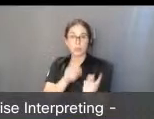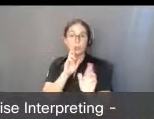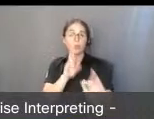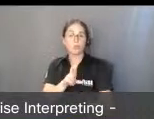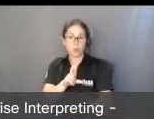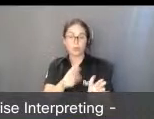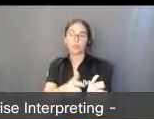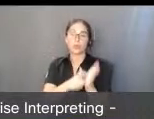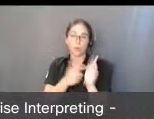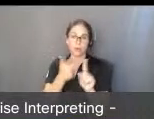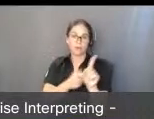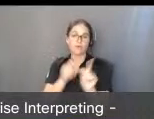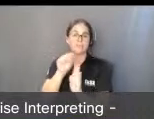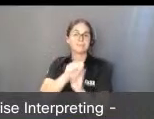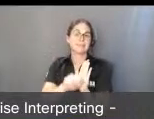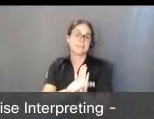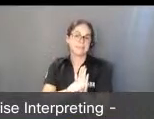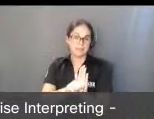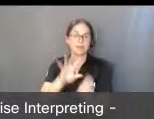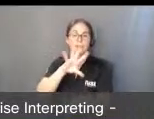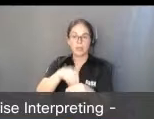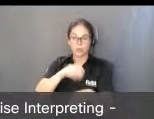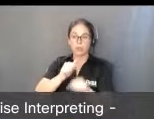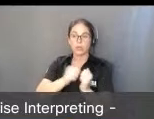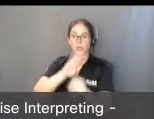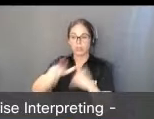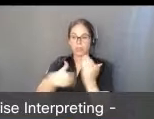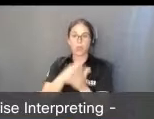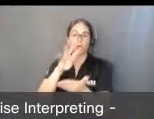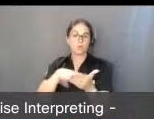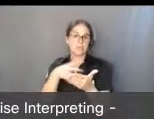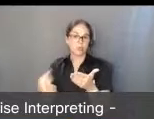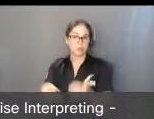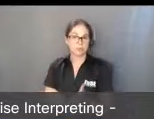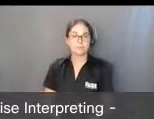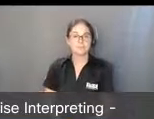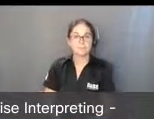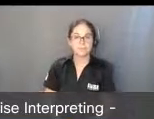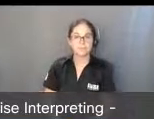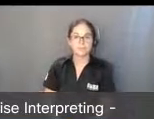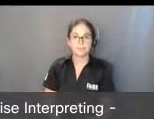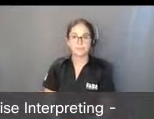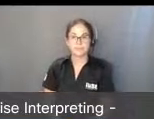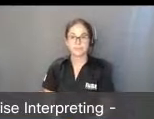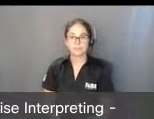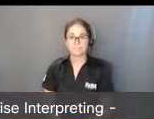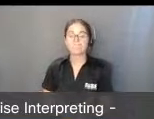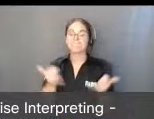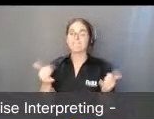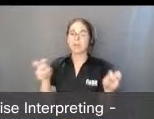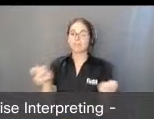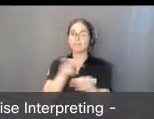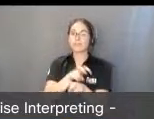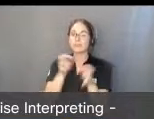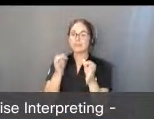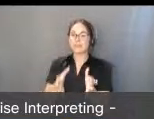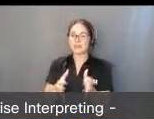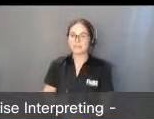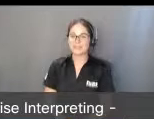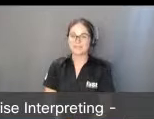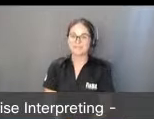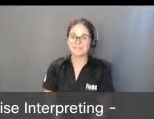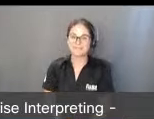requirement by the state and is included in all schedules. Next slide, please. Ms. Peterson, we need to pause to switch our interpreters.